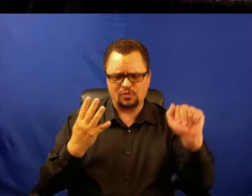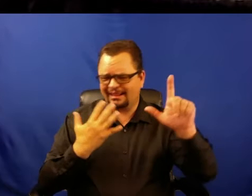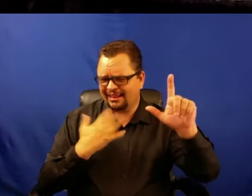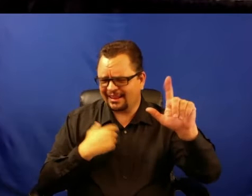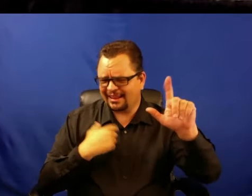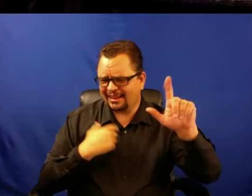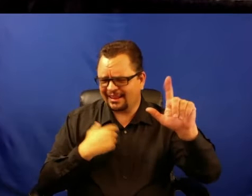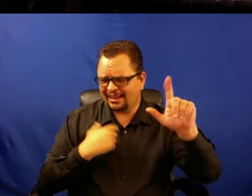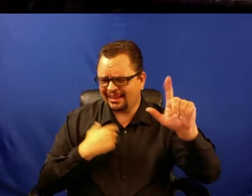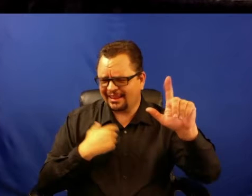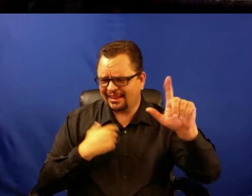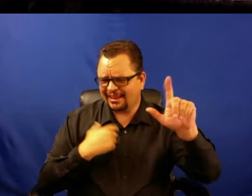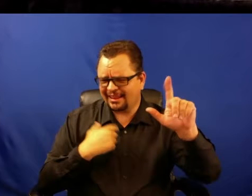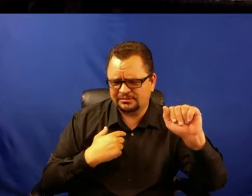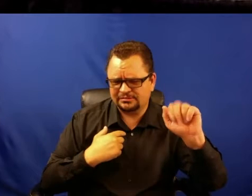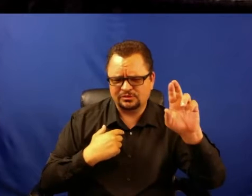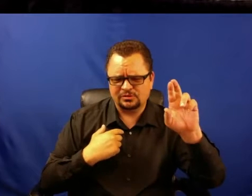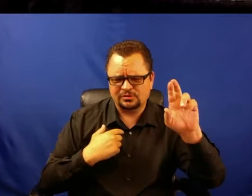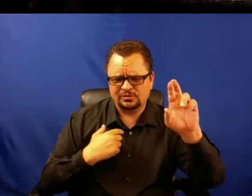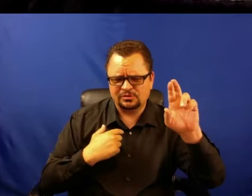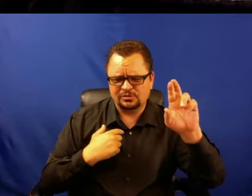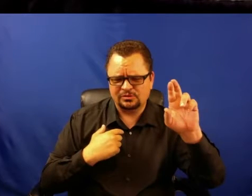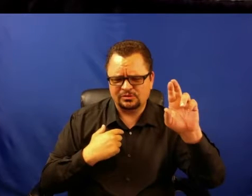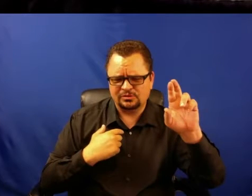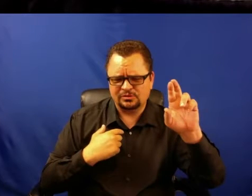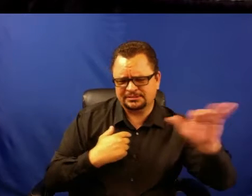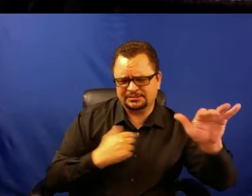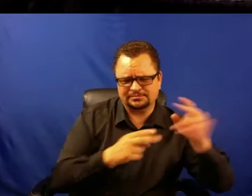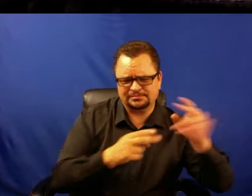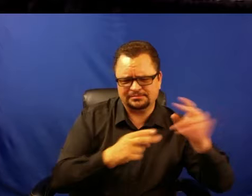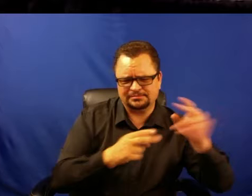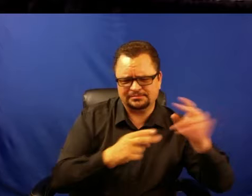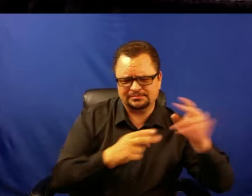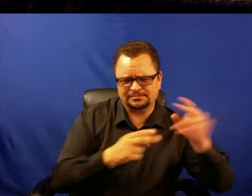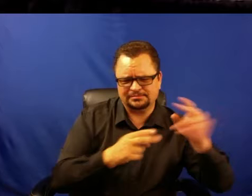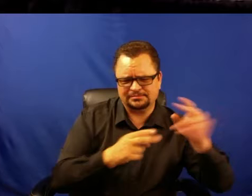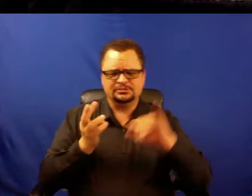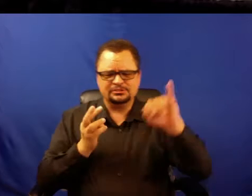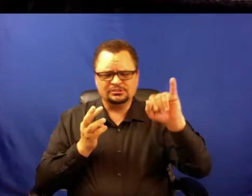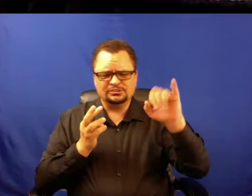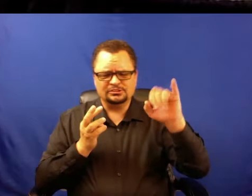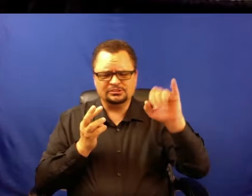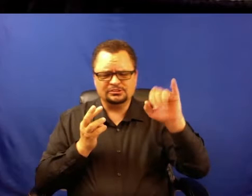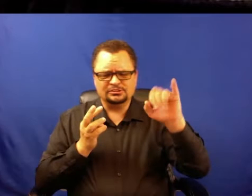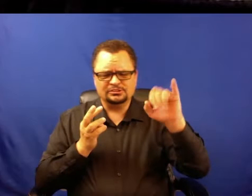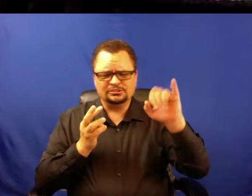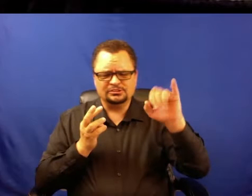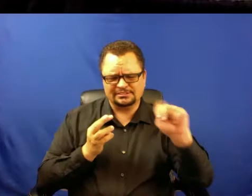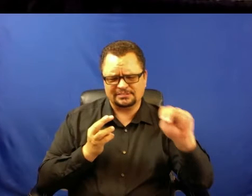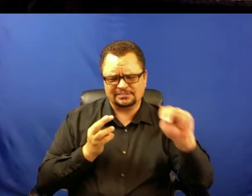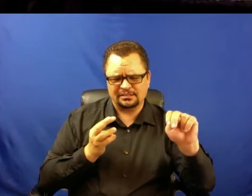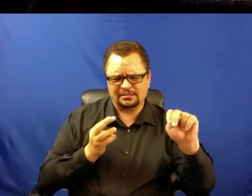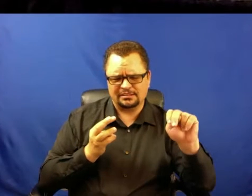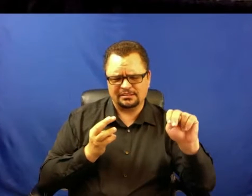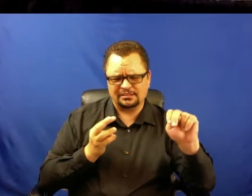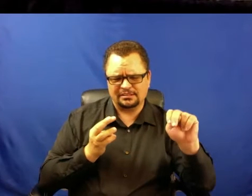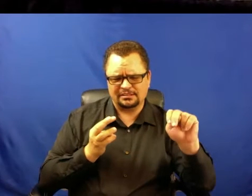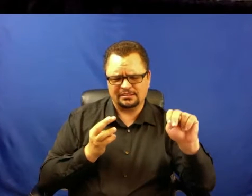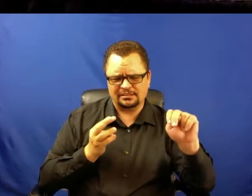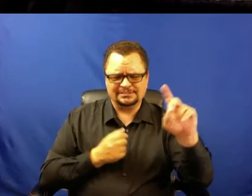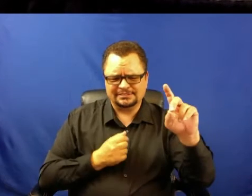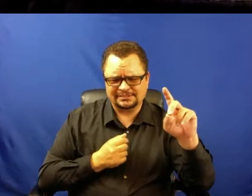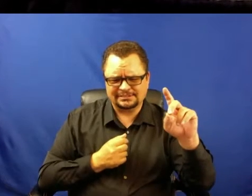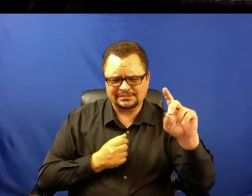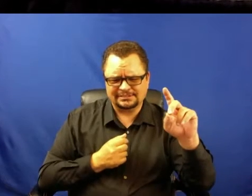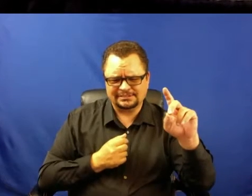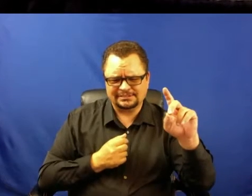Richard Hunt, Shannon Jansen, Jean Krautz, Philip Michelson,